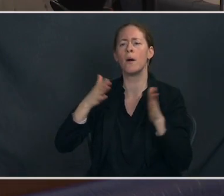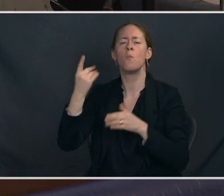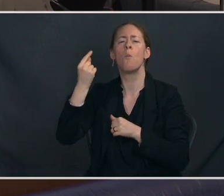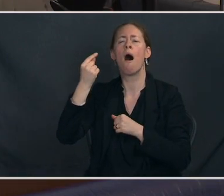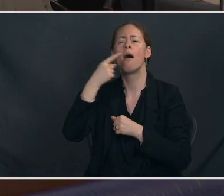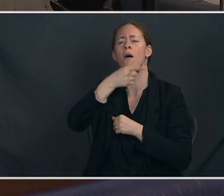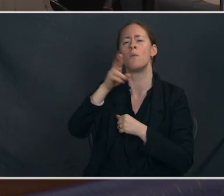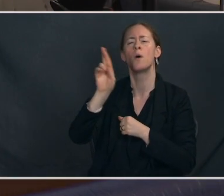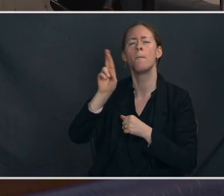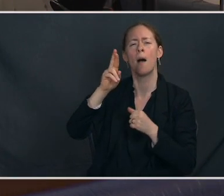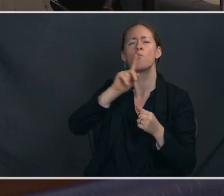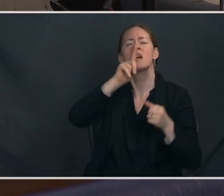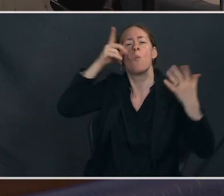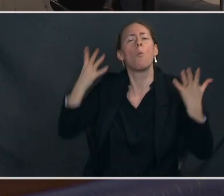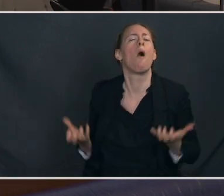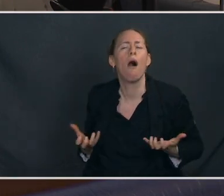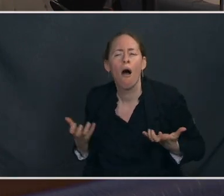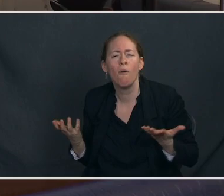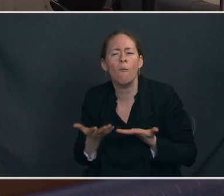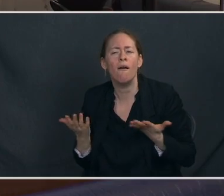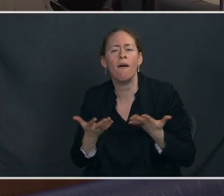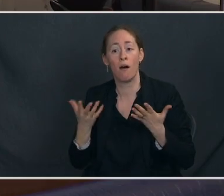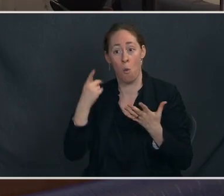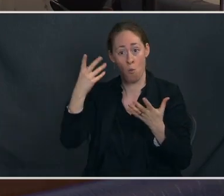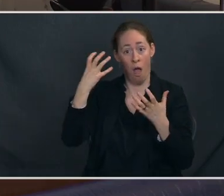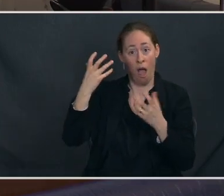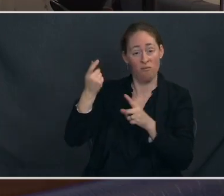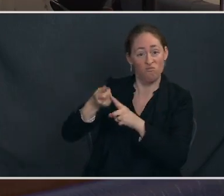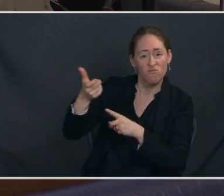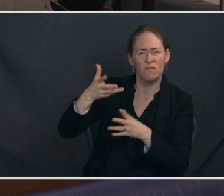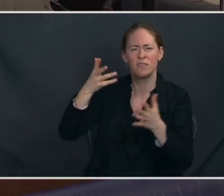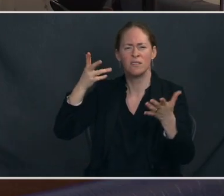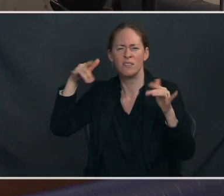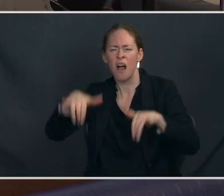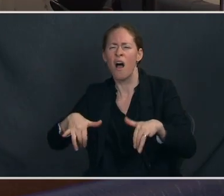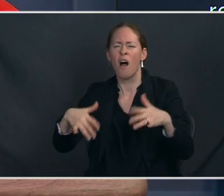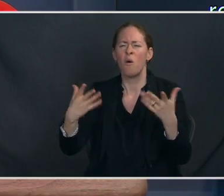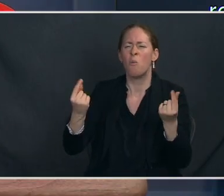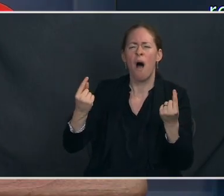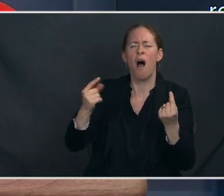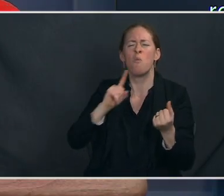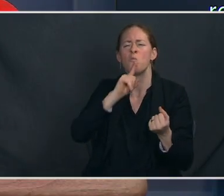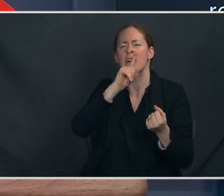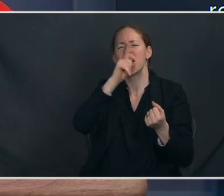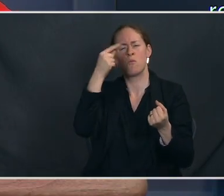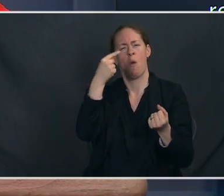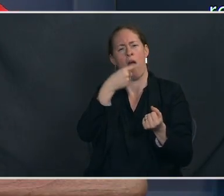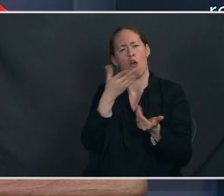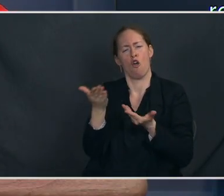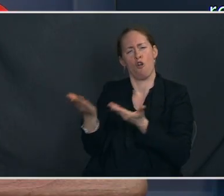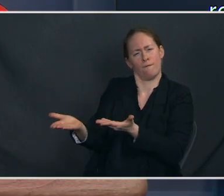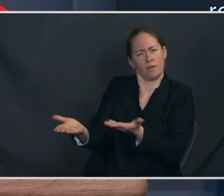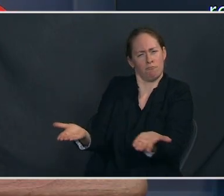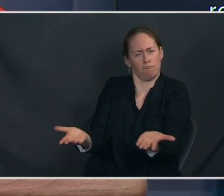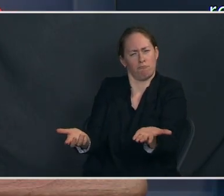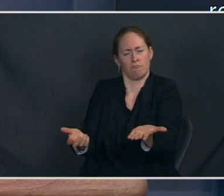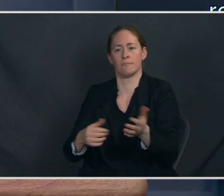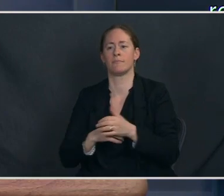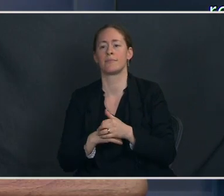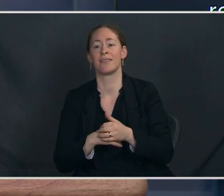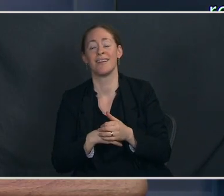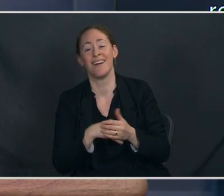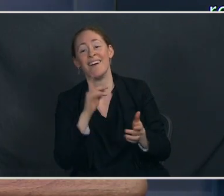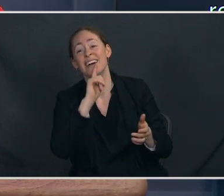stay? What's the without you negotiating from here, but what alternatives are they giving you? Well, Cecilia, you have the benefit of having covered